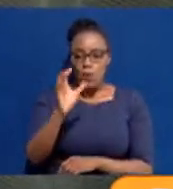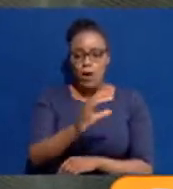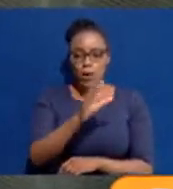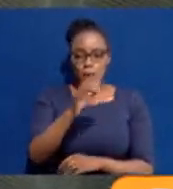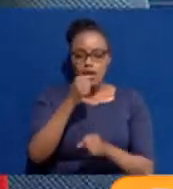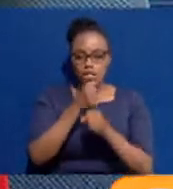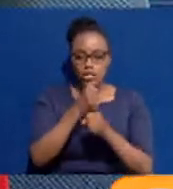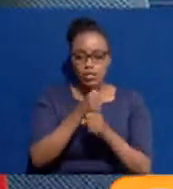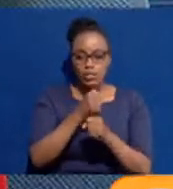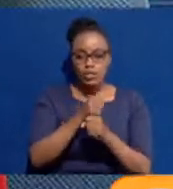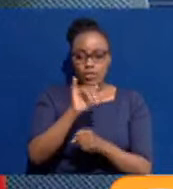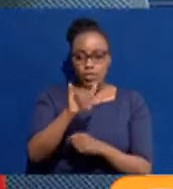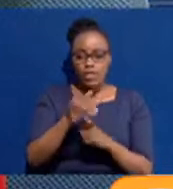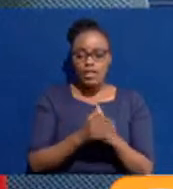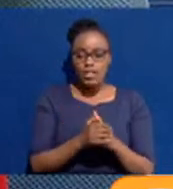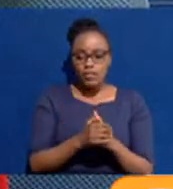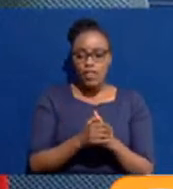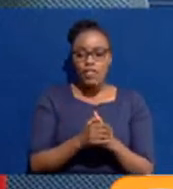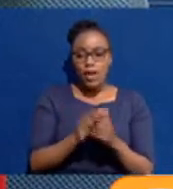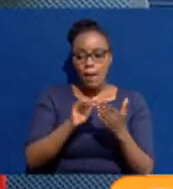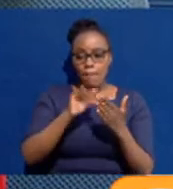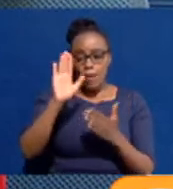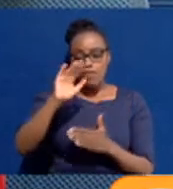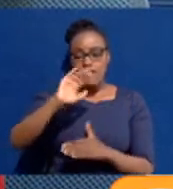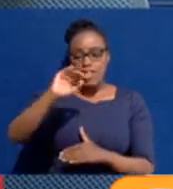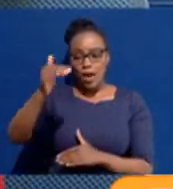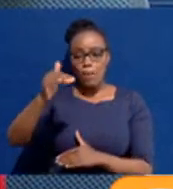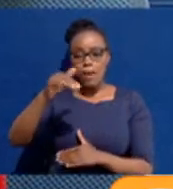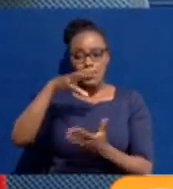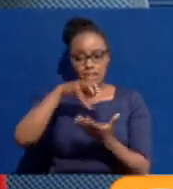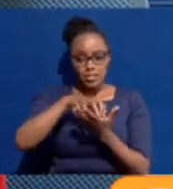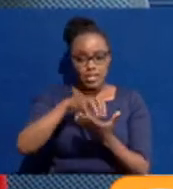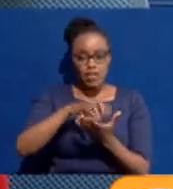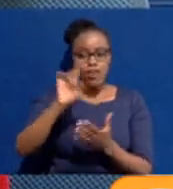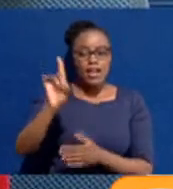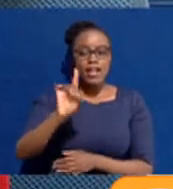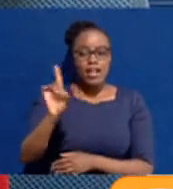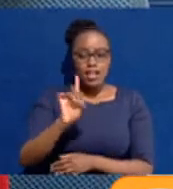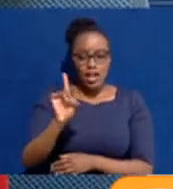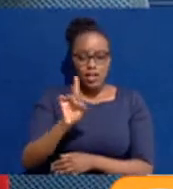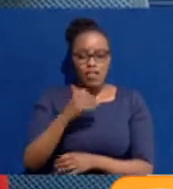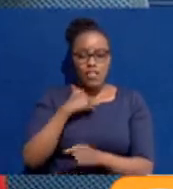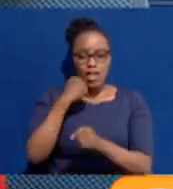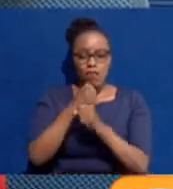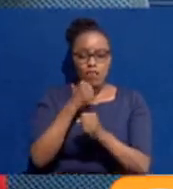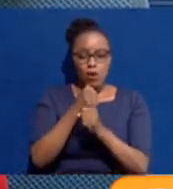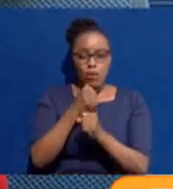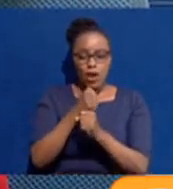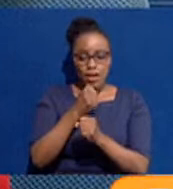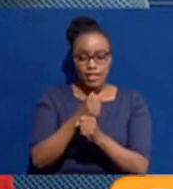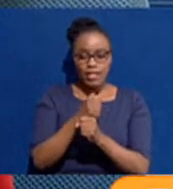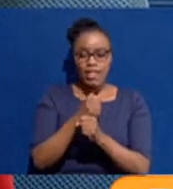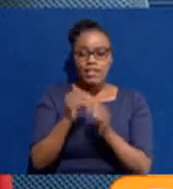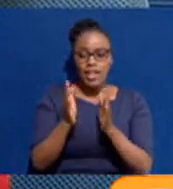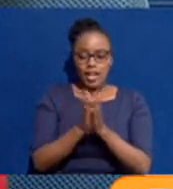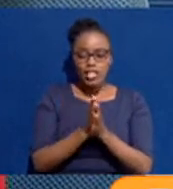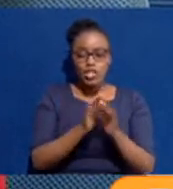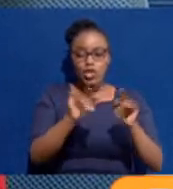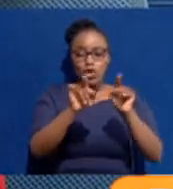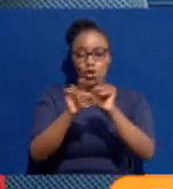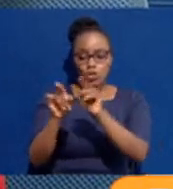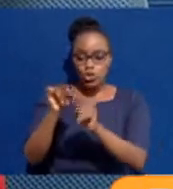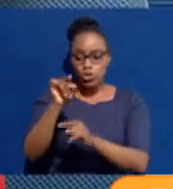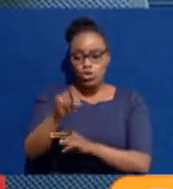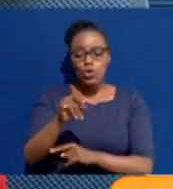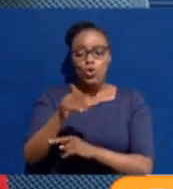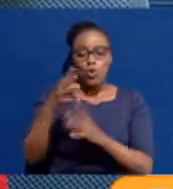hiyo dawa. Many men, especially in urban settings like Nairobi, may work in congregate settings where you're going